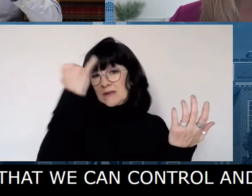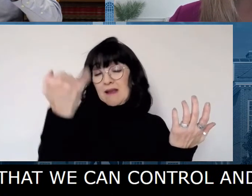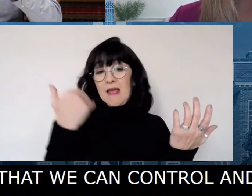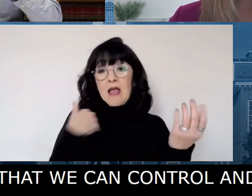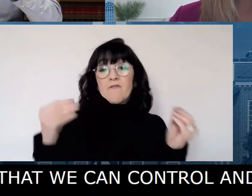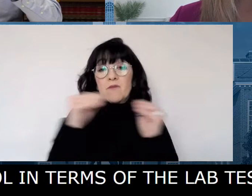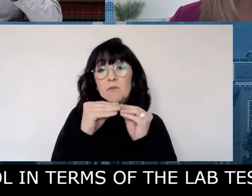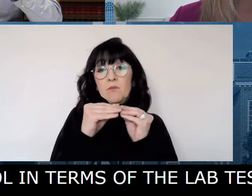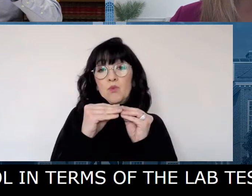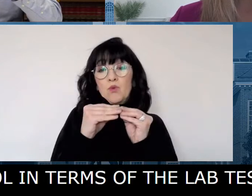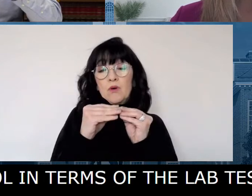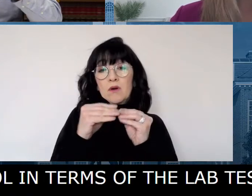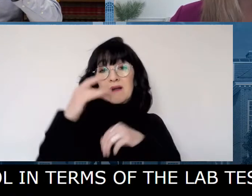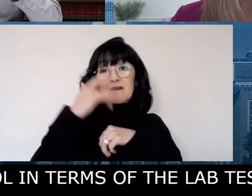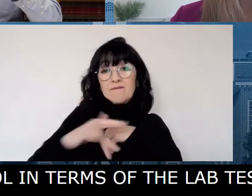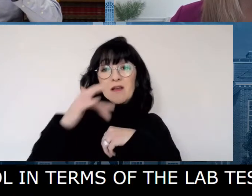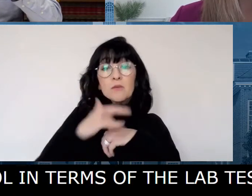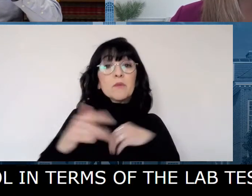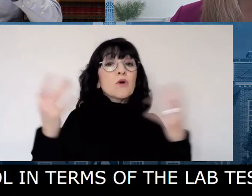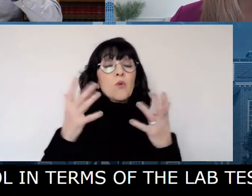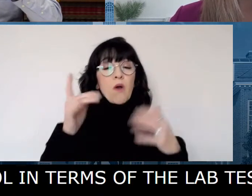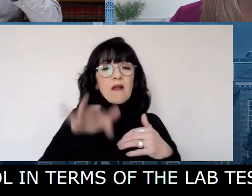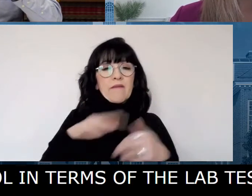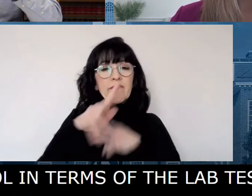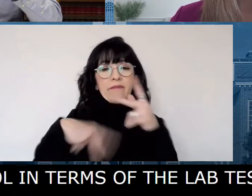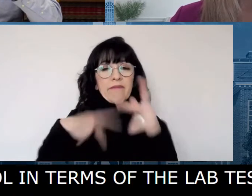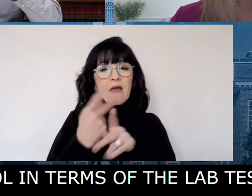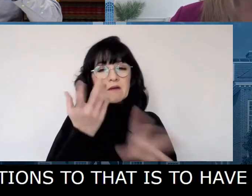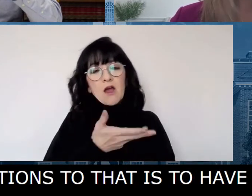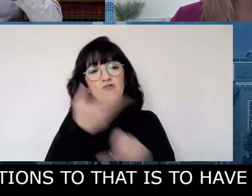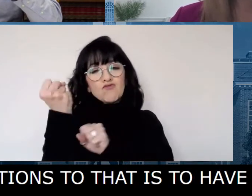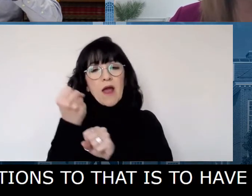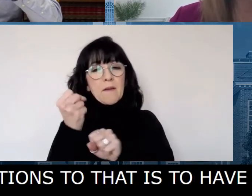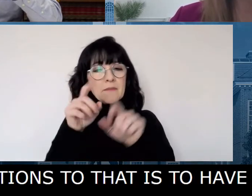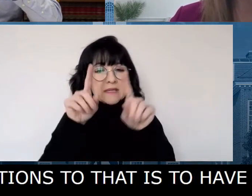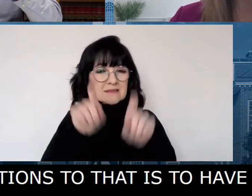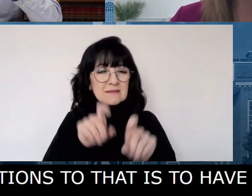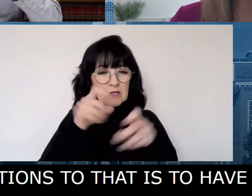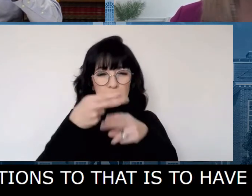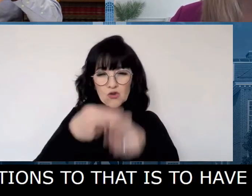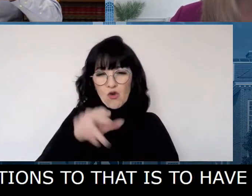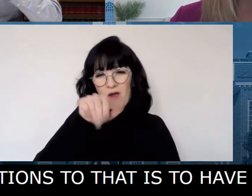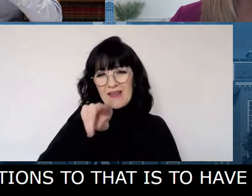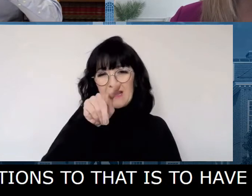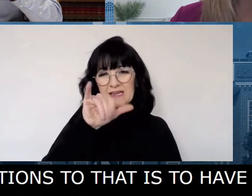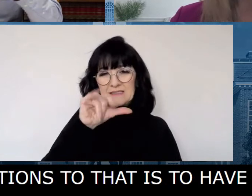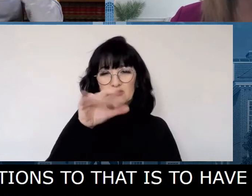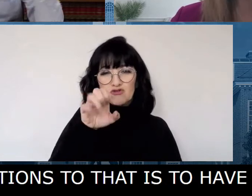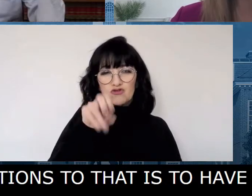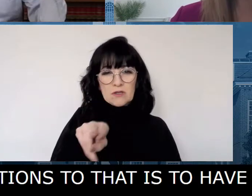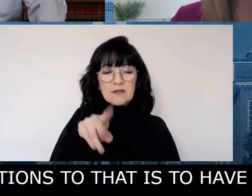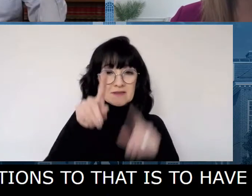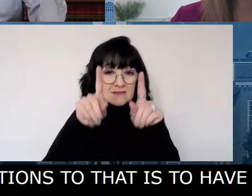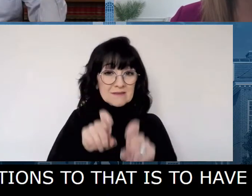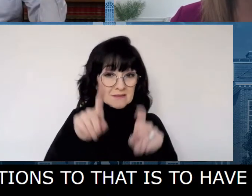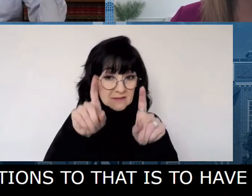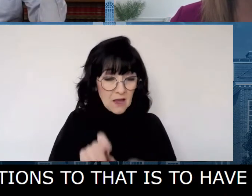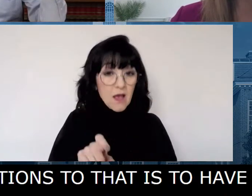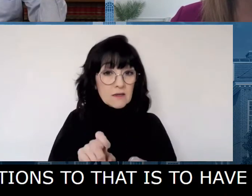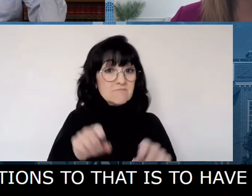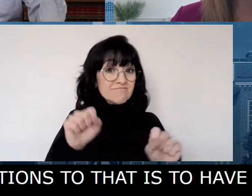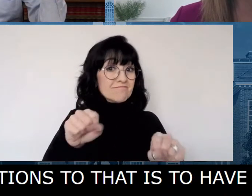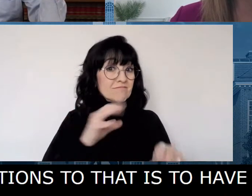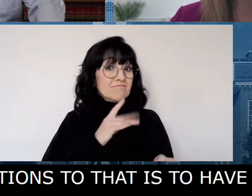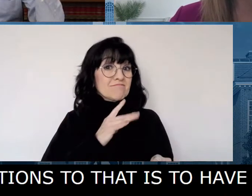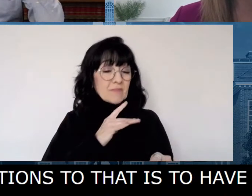of the rapid test, right? The antigen test, if you will. And there was a shortage nationally in